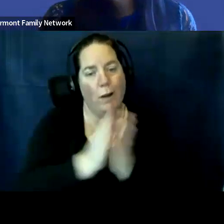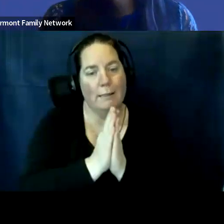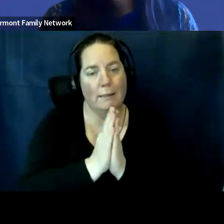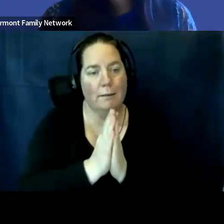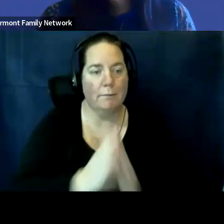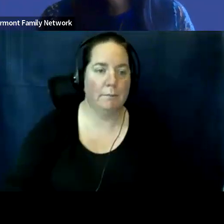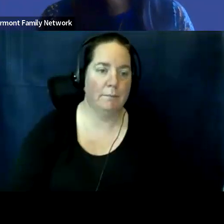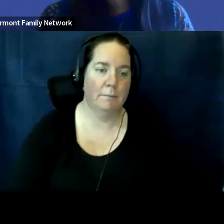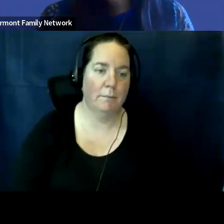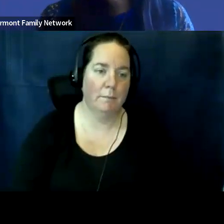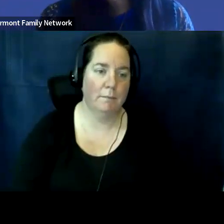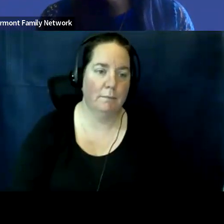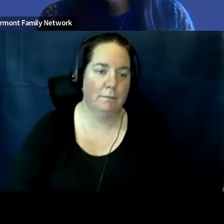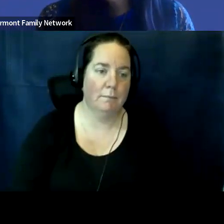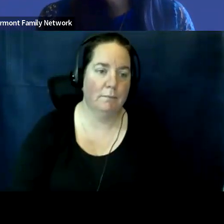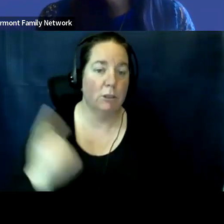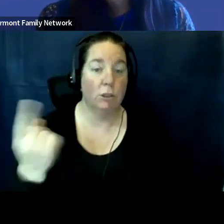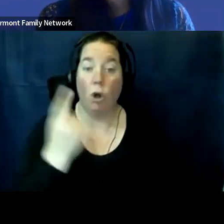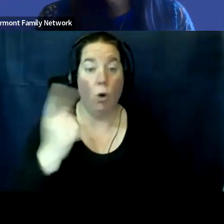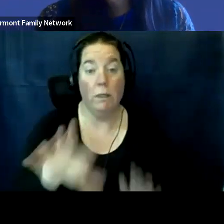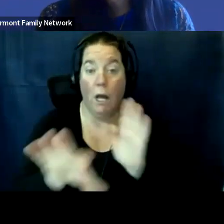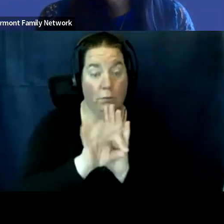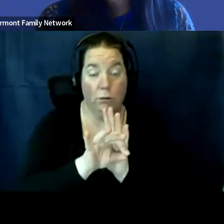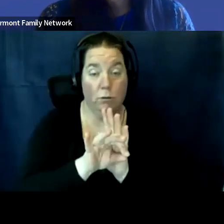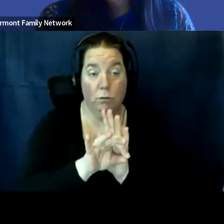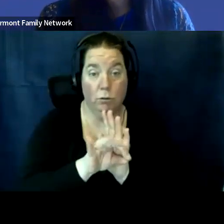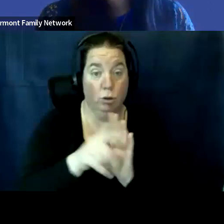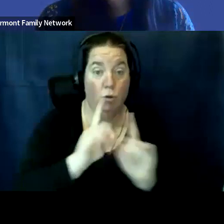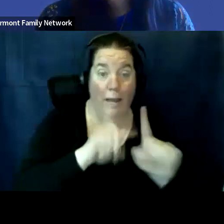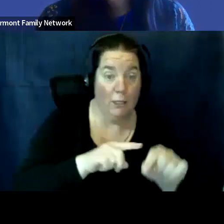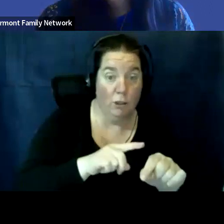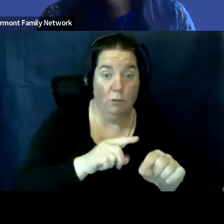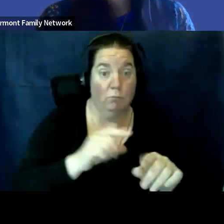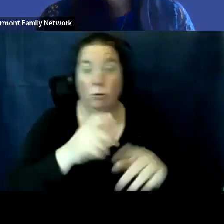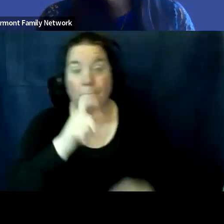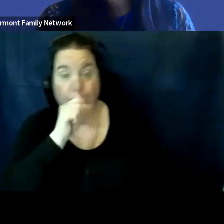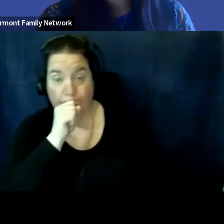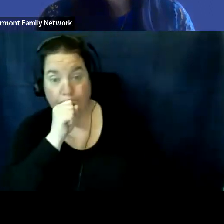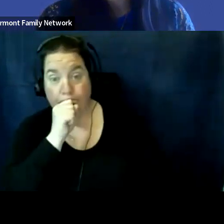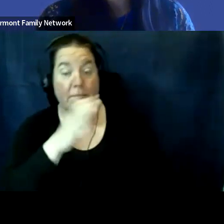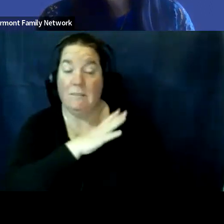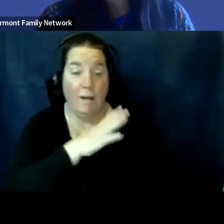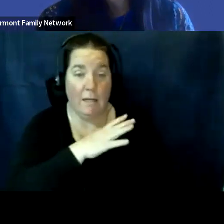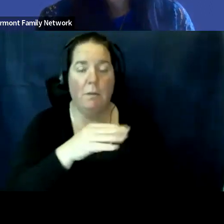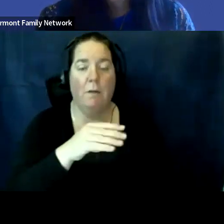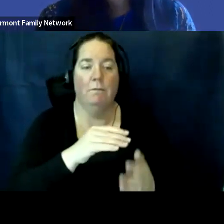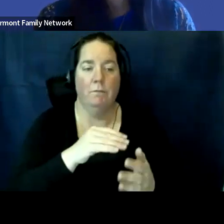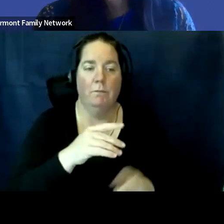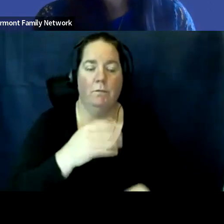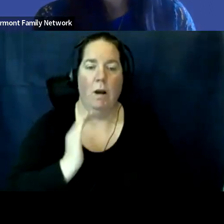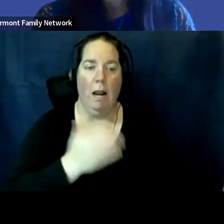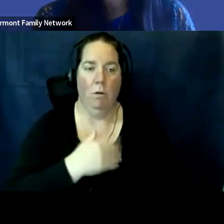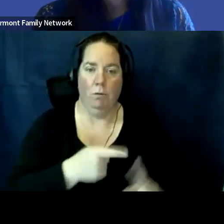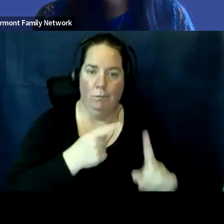ask. It is always optional for families whether or not they want to answer that question. But for reporting purposes, I would say